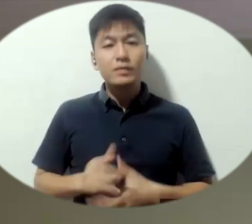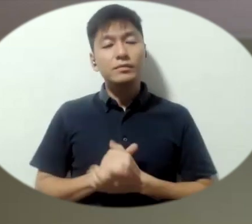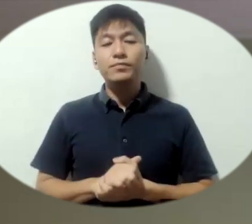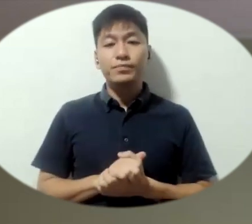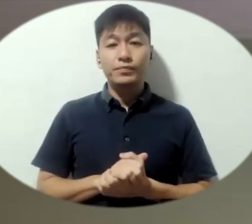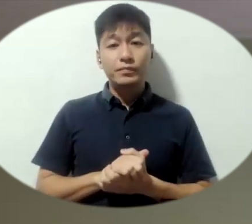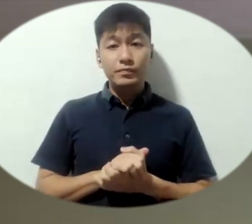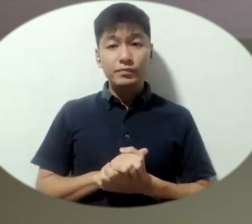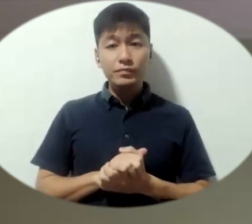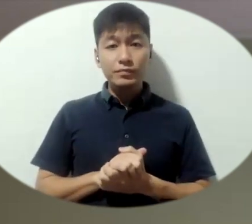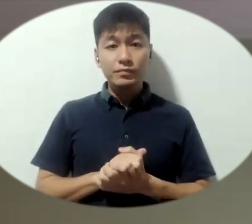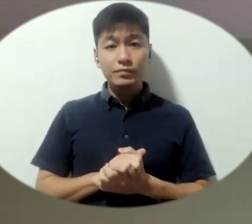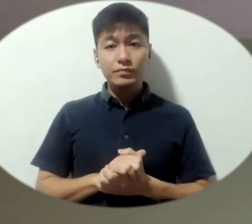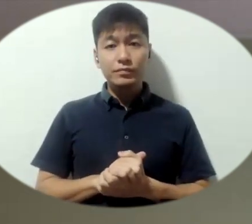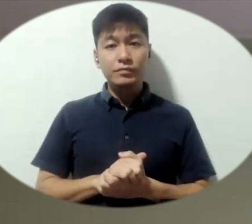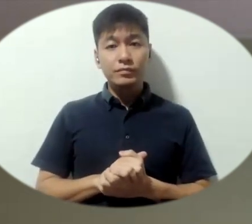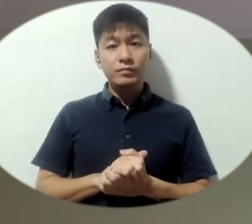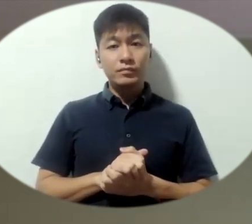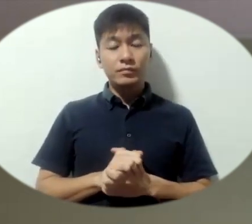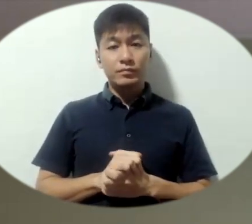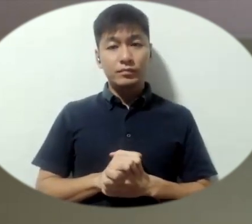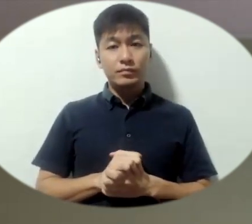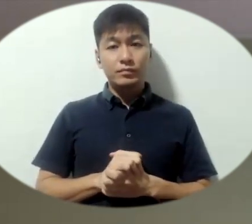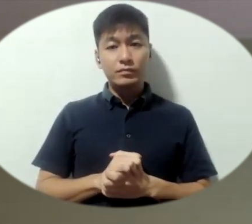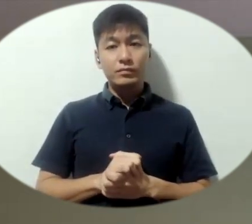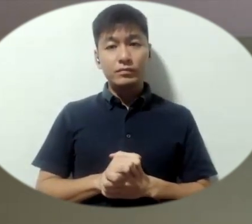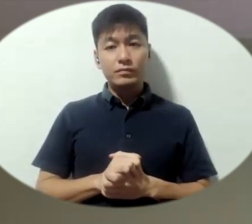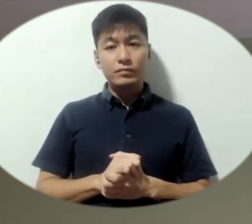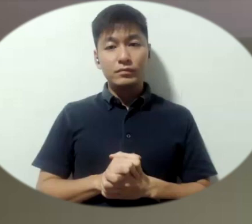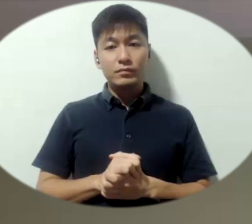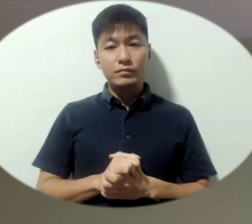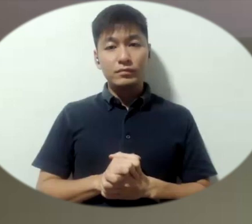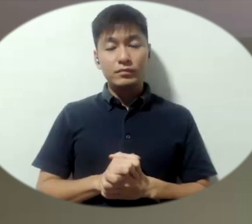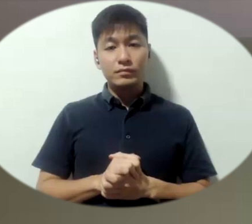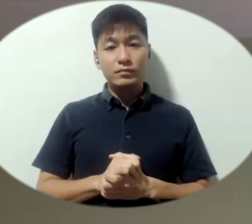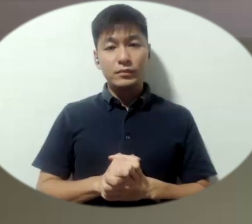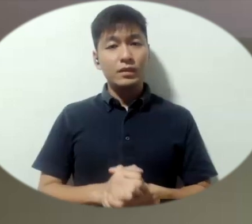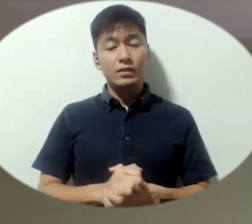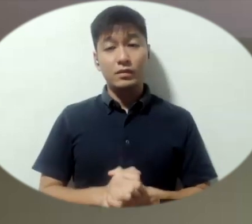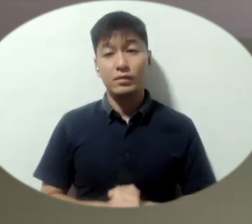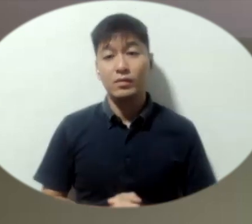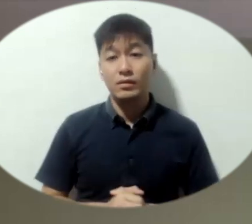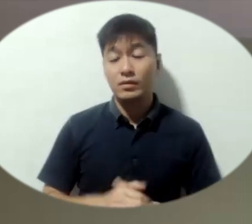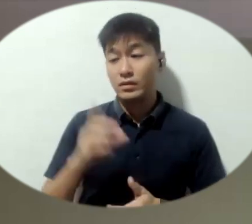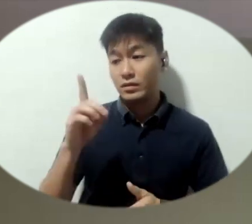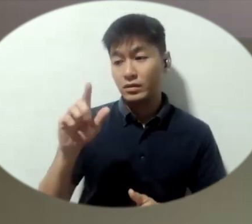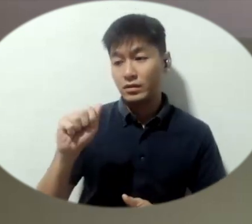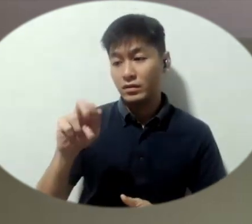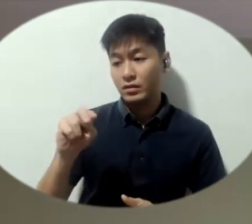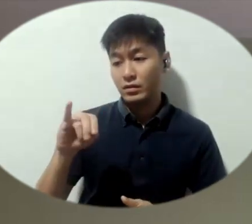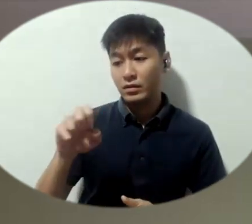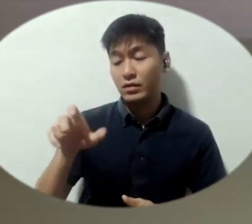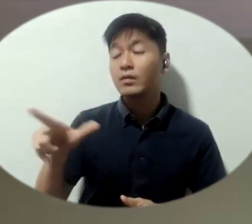safety and finding community seems to be something that I heard, Amal, when I heard a little bit about your story. and how it was that